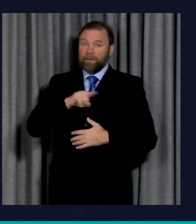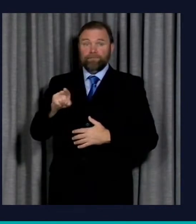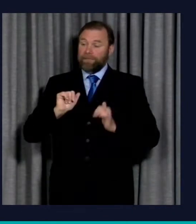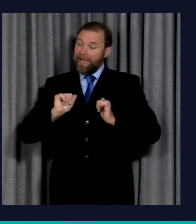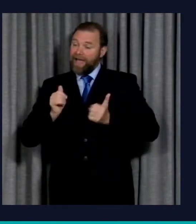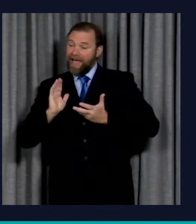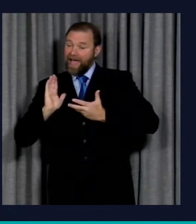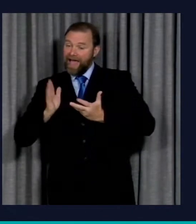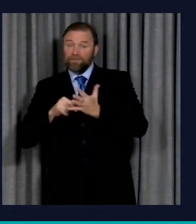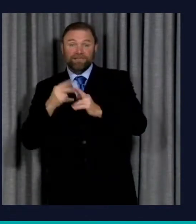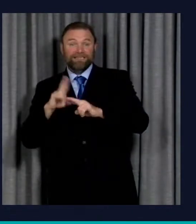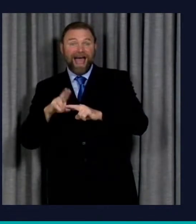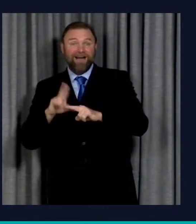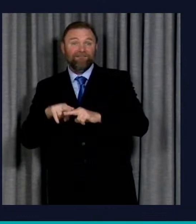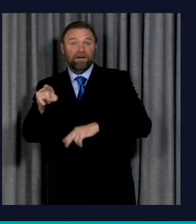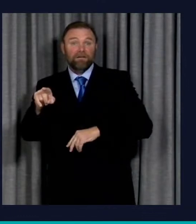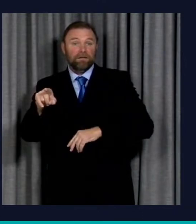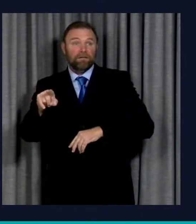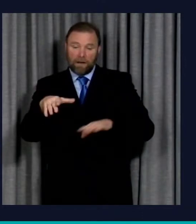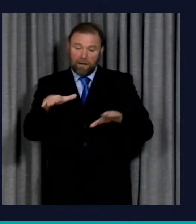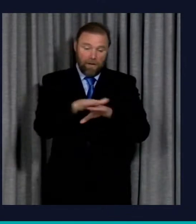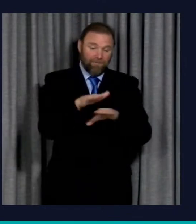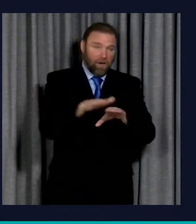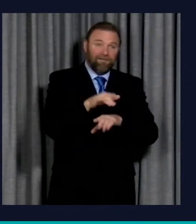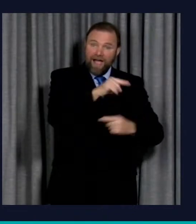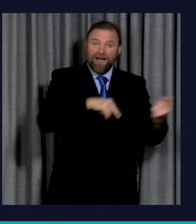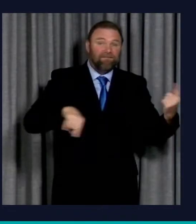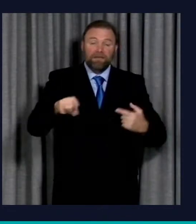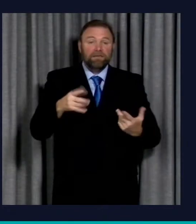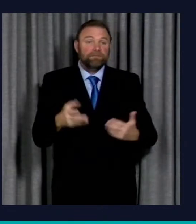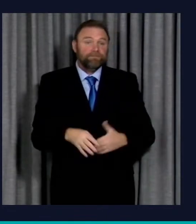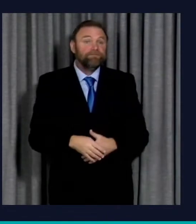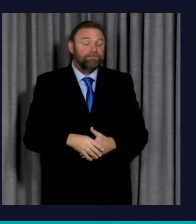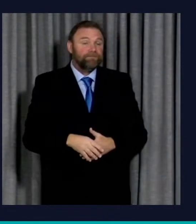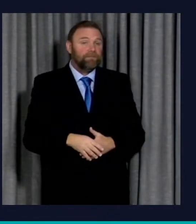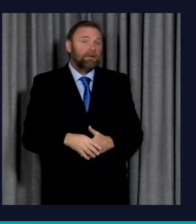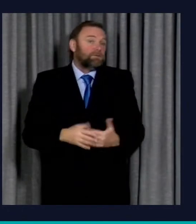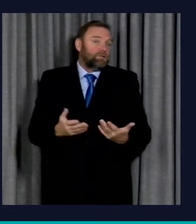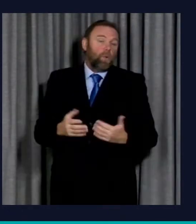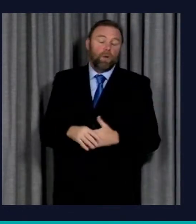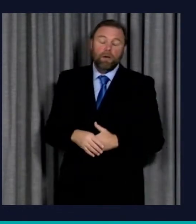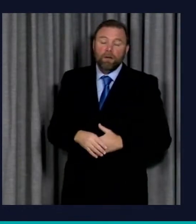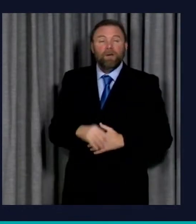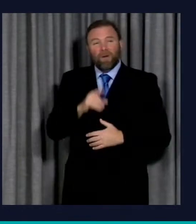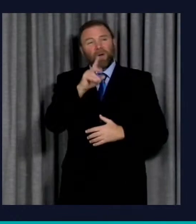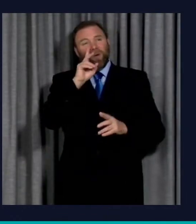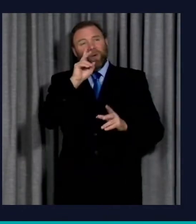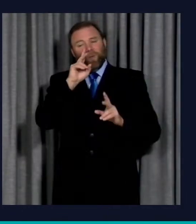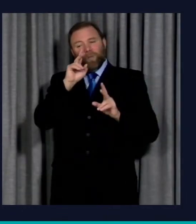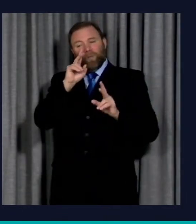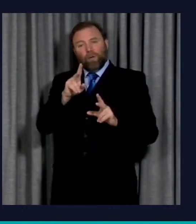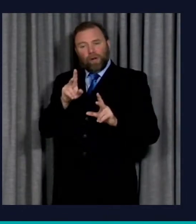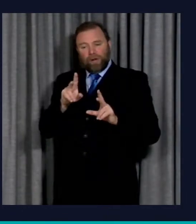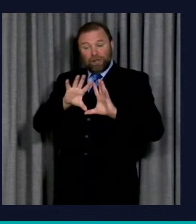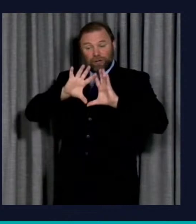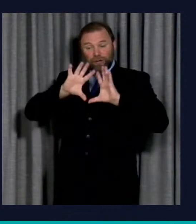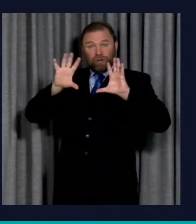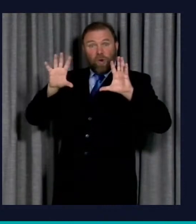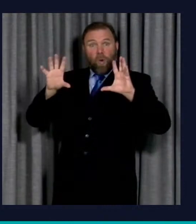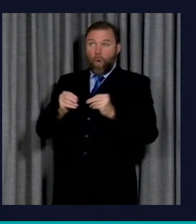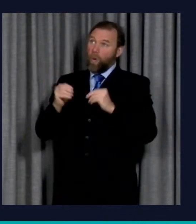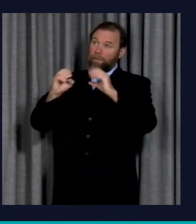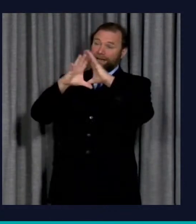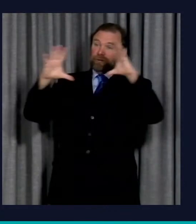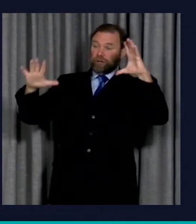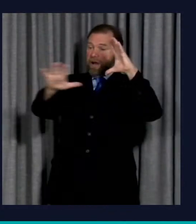staff are doing all of that on top of everything else we ask them to do. So when you look at it in the round, even